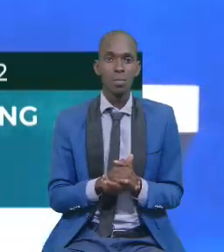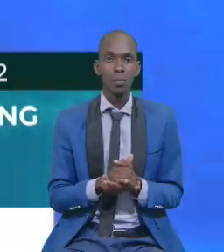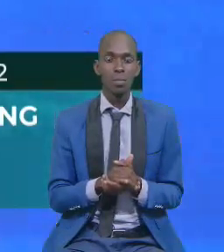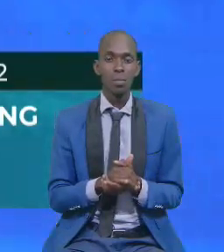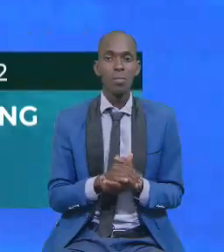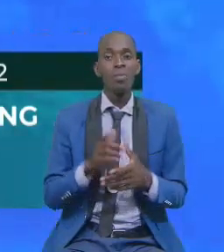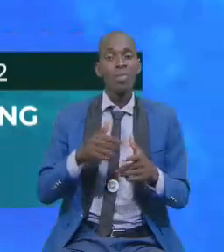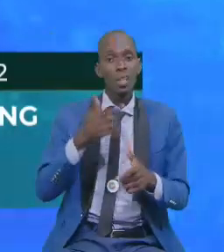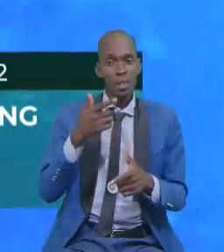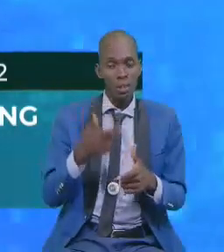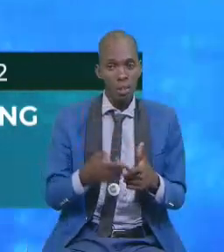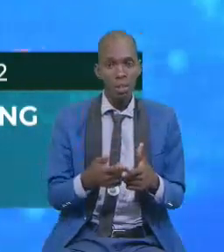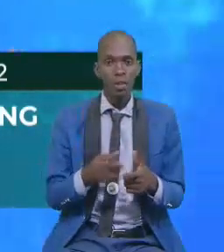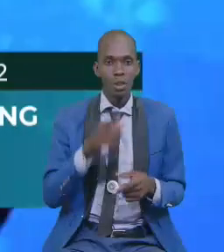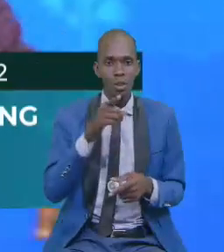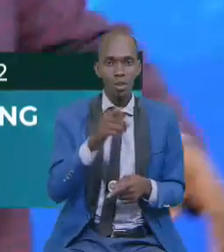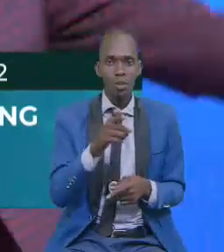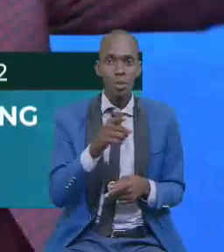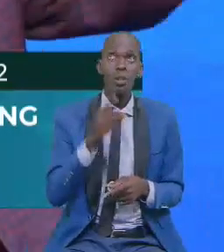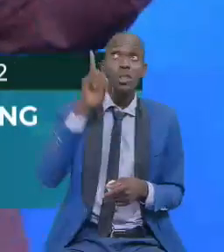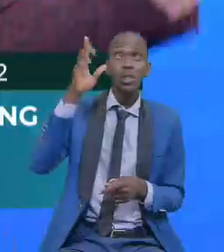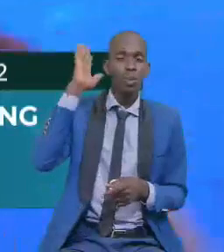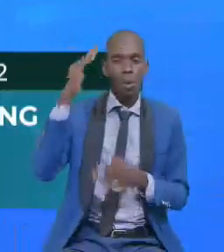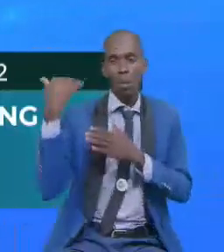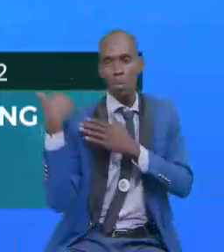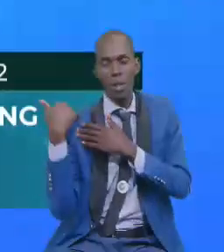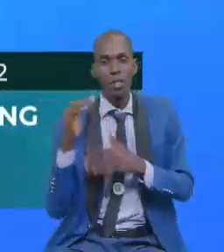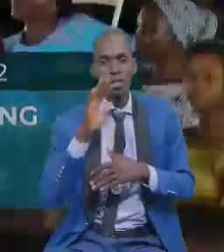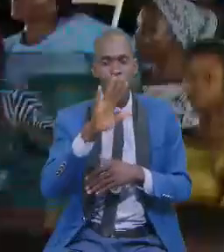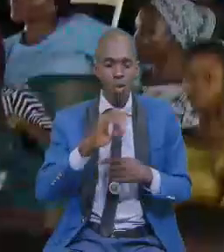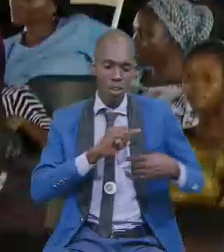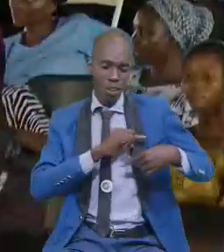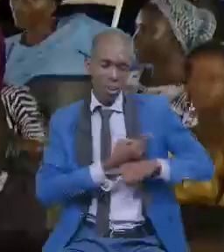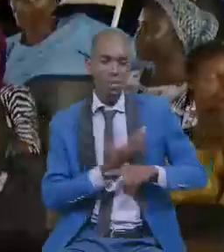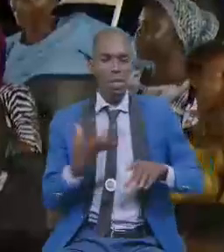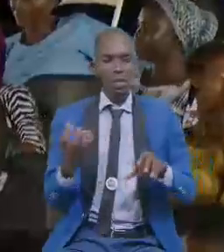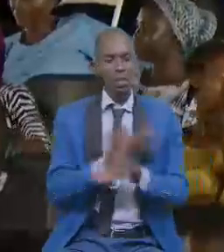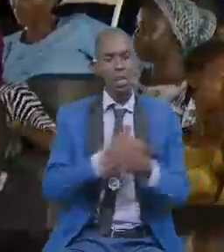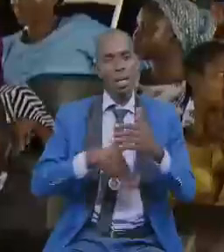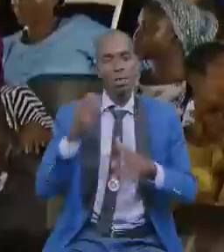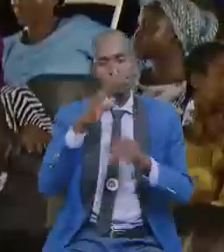will bear your grief and carry your sorrows away.